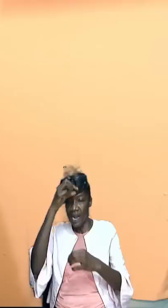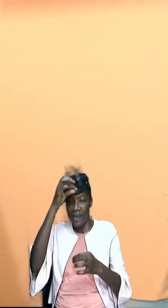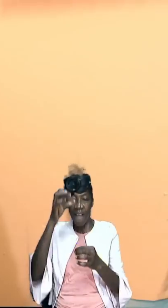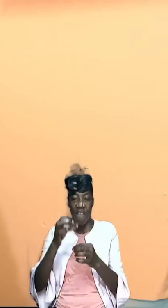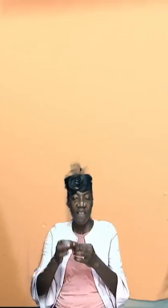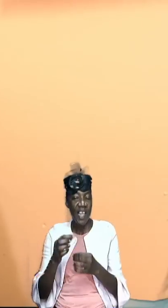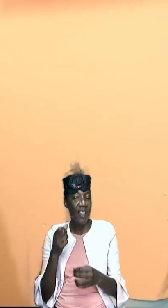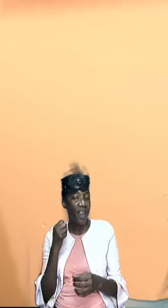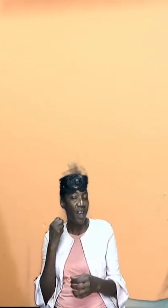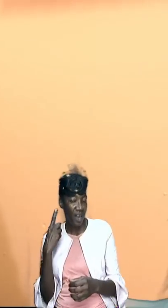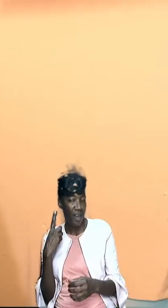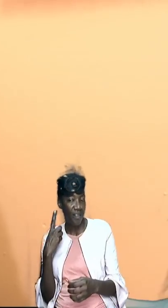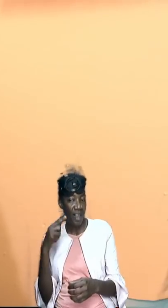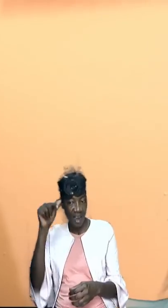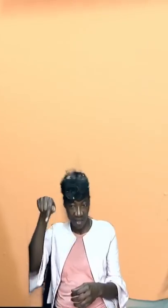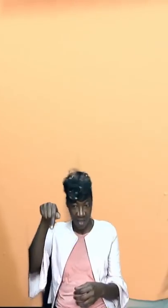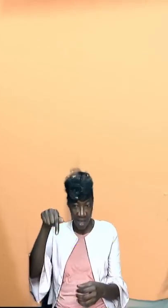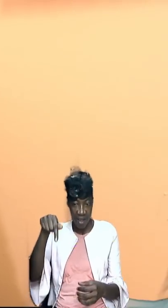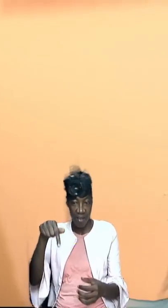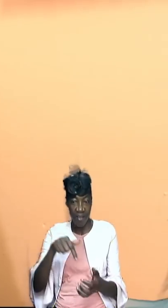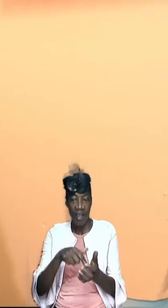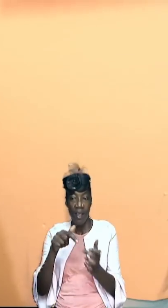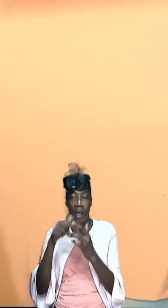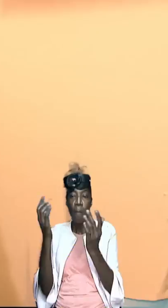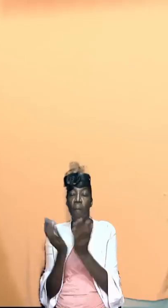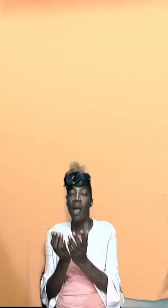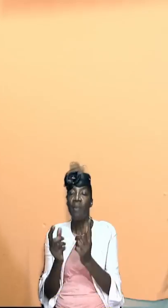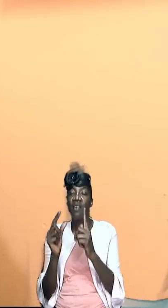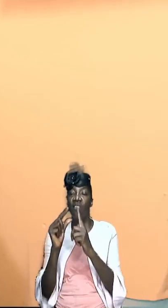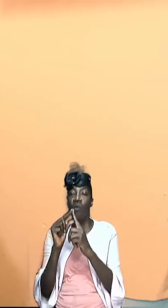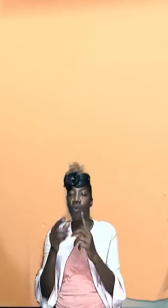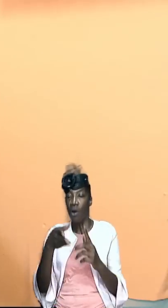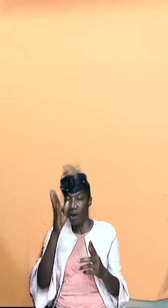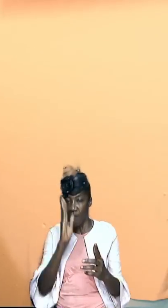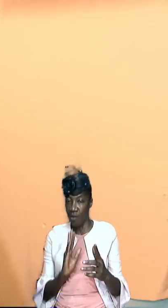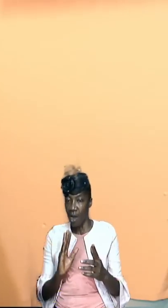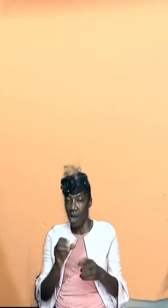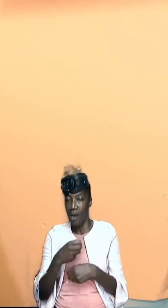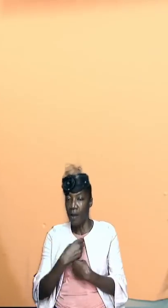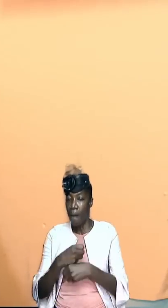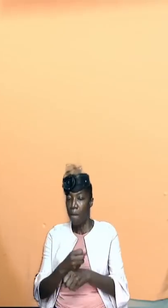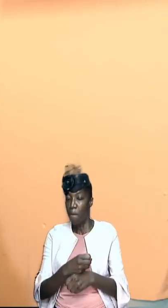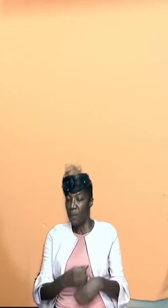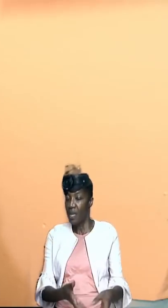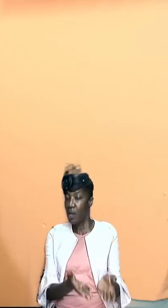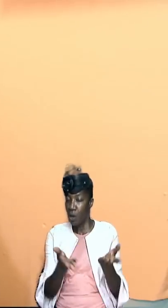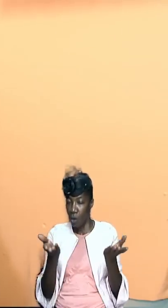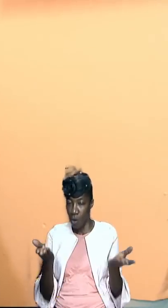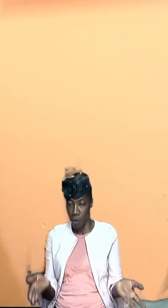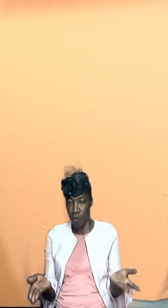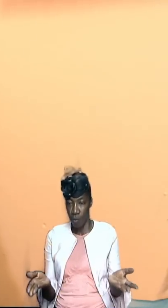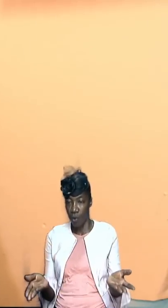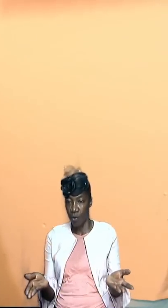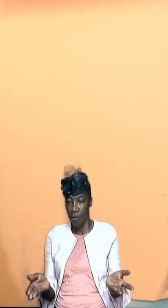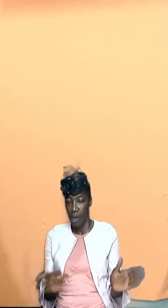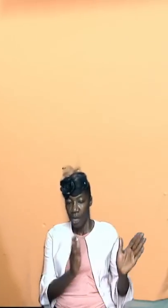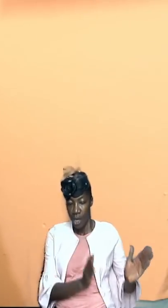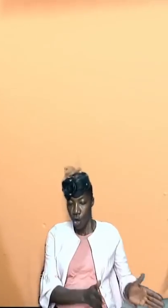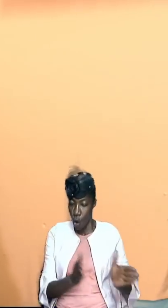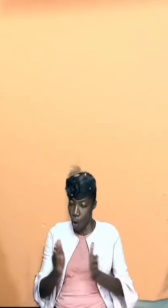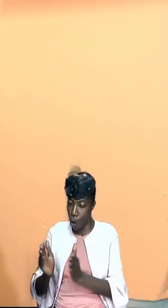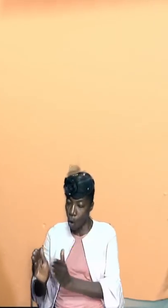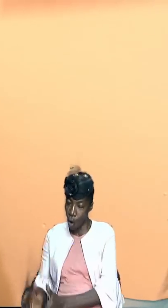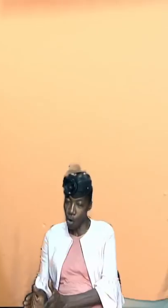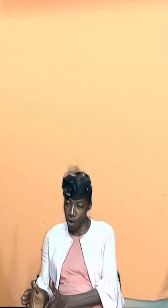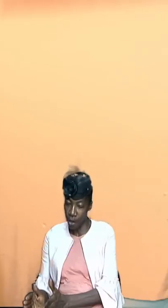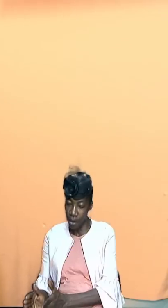this book indeed is the Word of God. It sets out in order, and